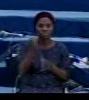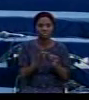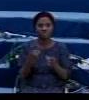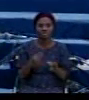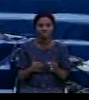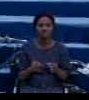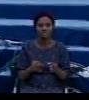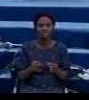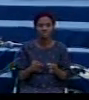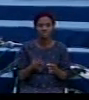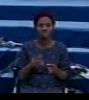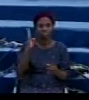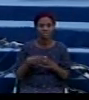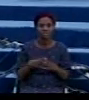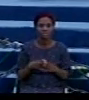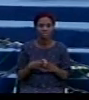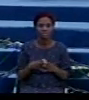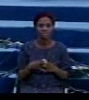Praise the Lord.